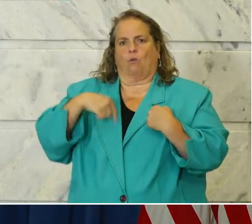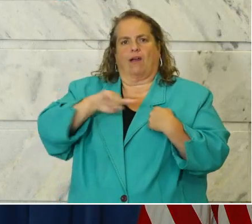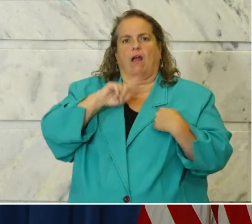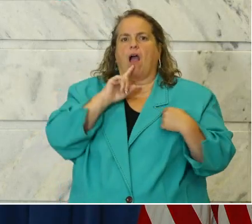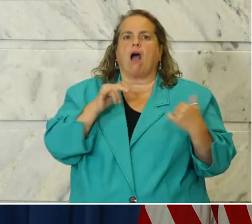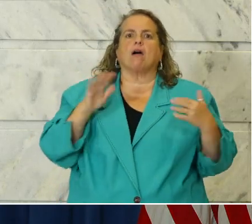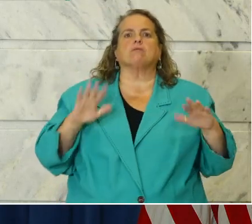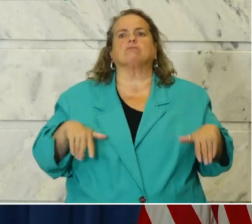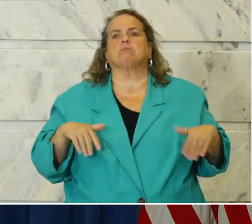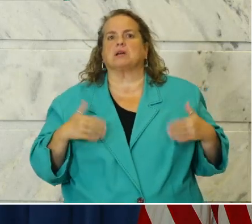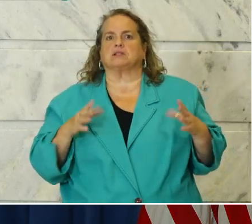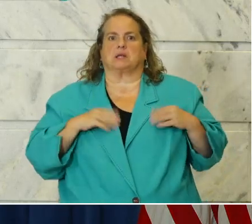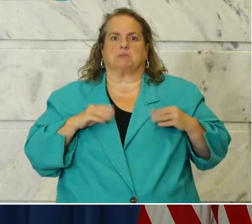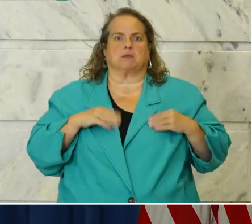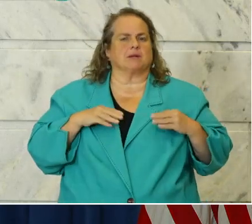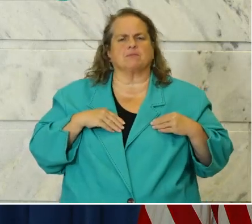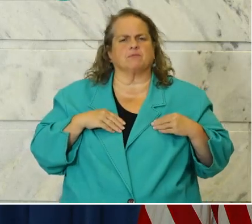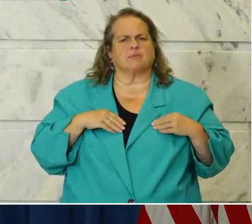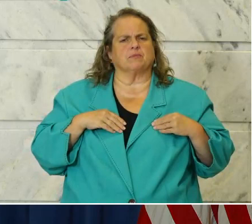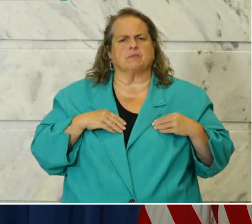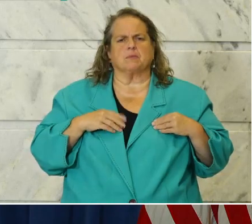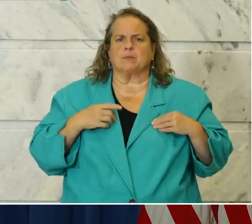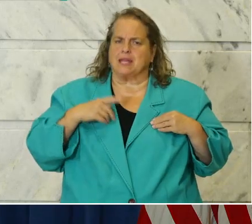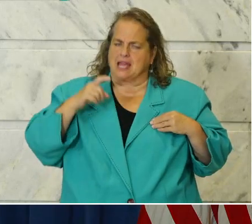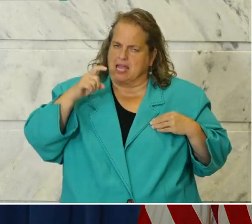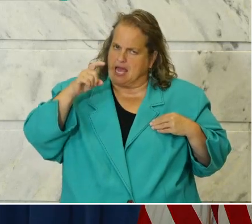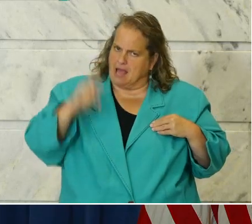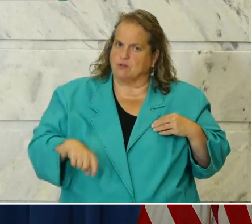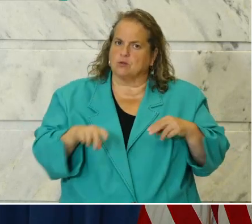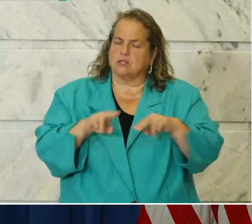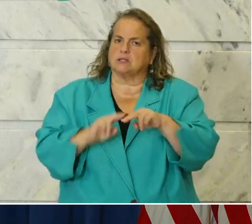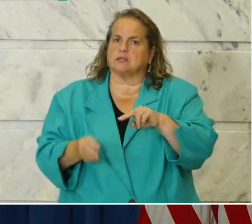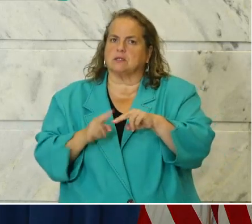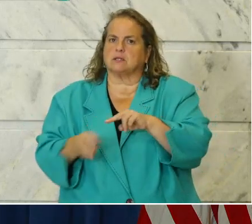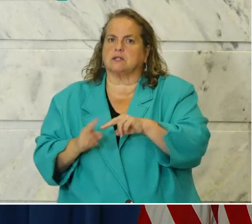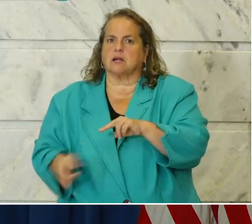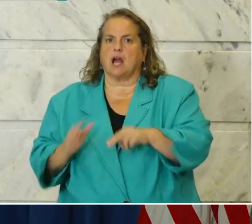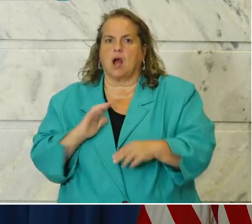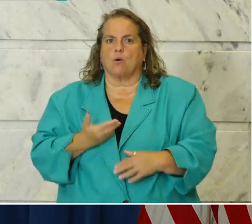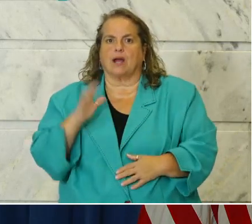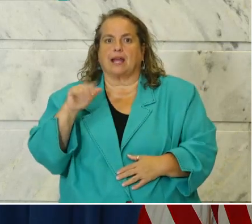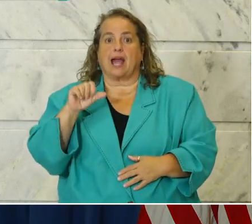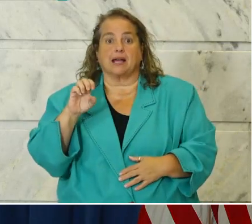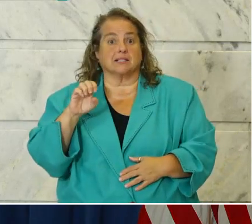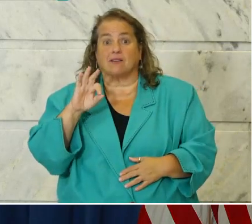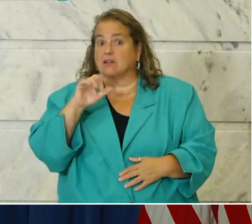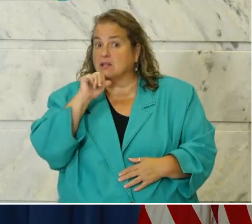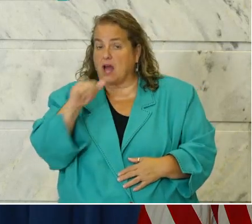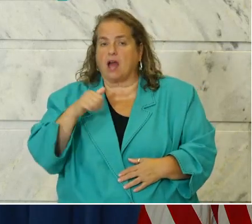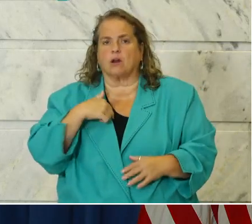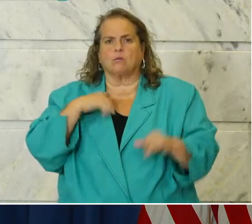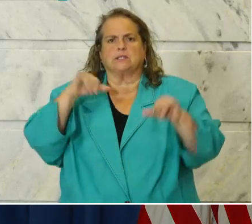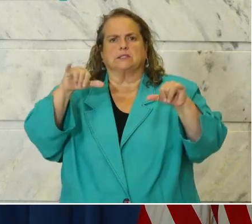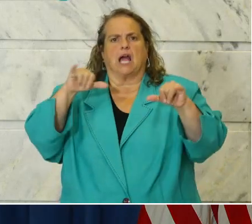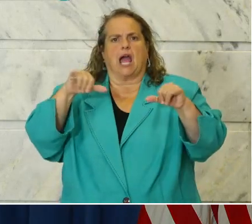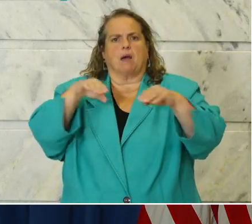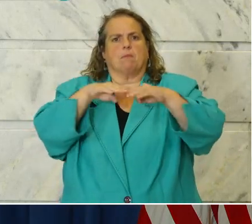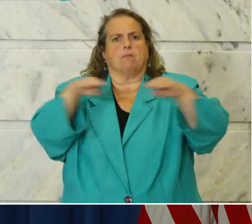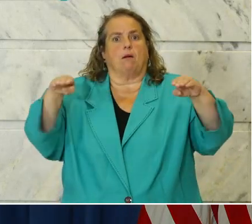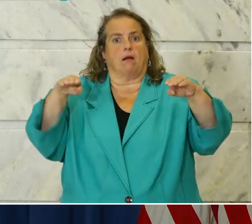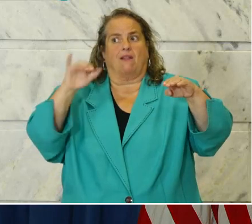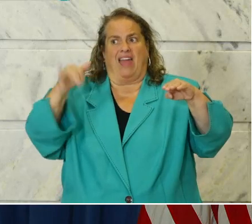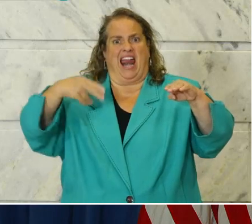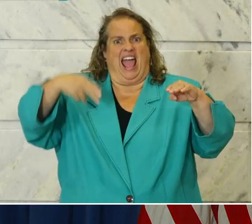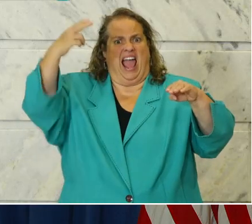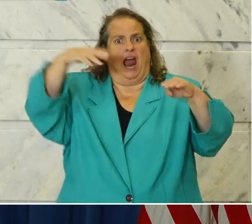start decreasing our cases because otherwise we sit in a place where they can skyrocket again very,